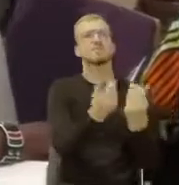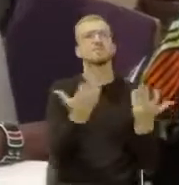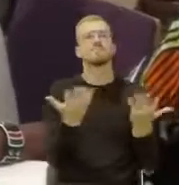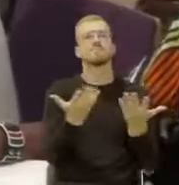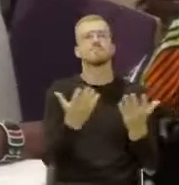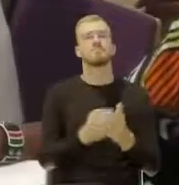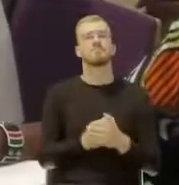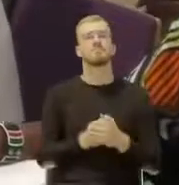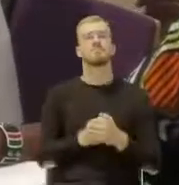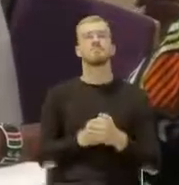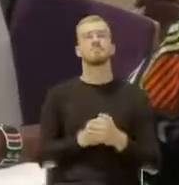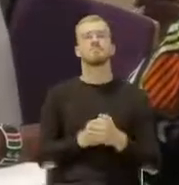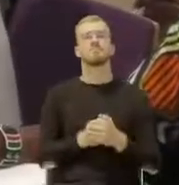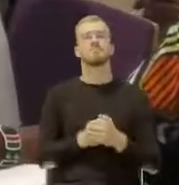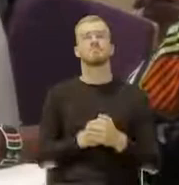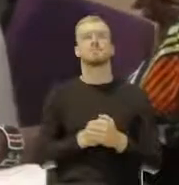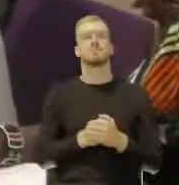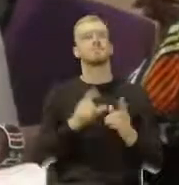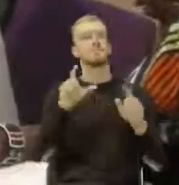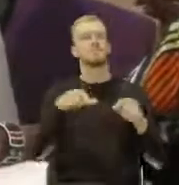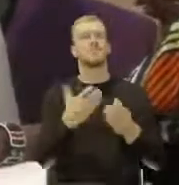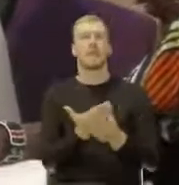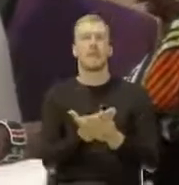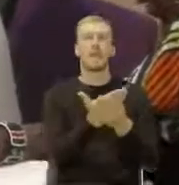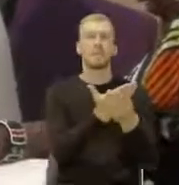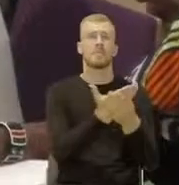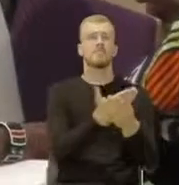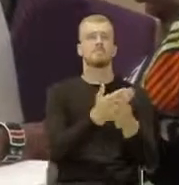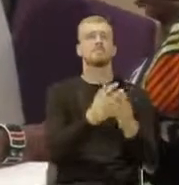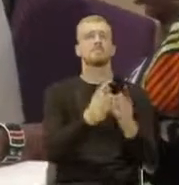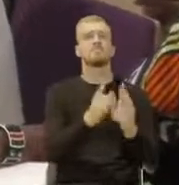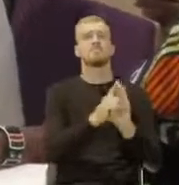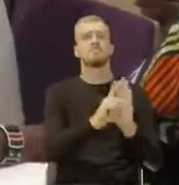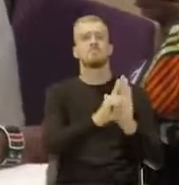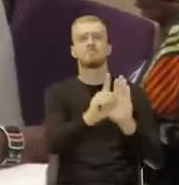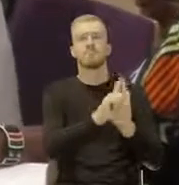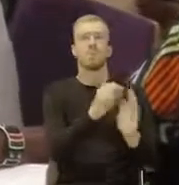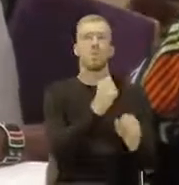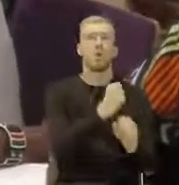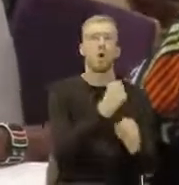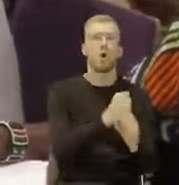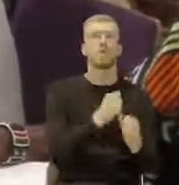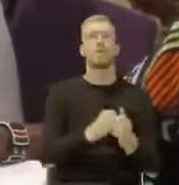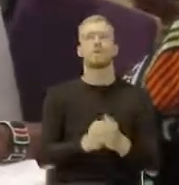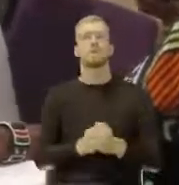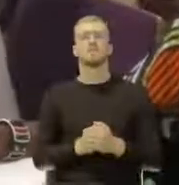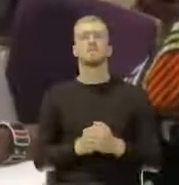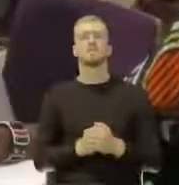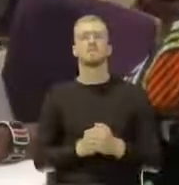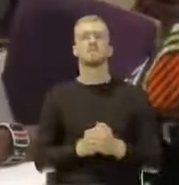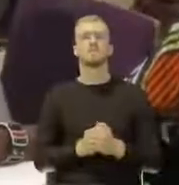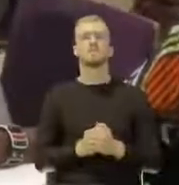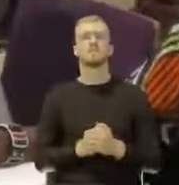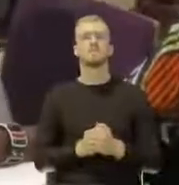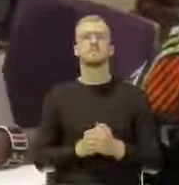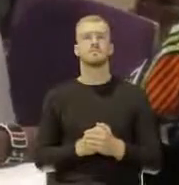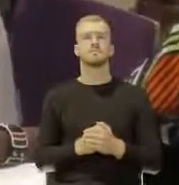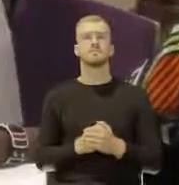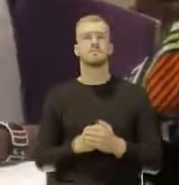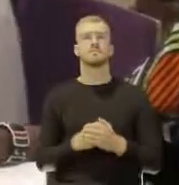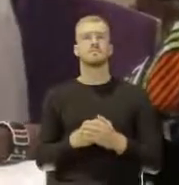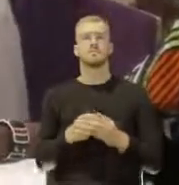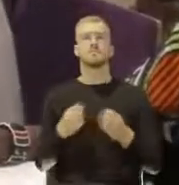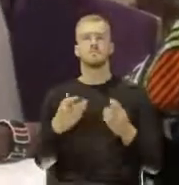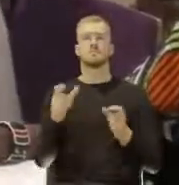work. And the reality is that many of those public service delivery are used by women that do not have formal jobs. And so